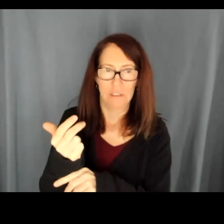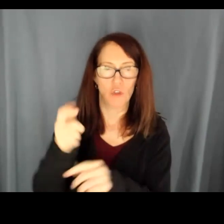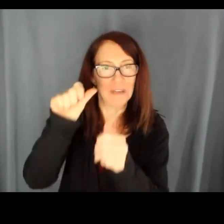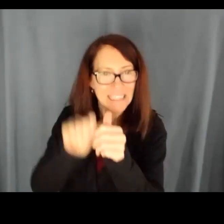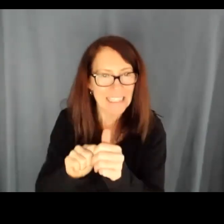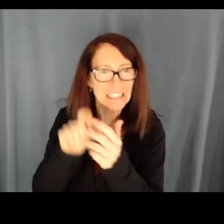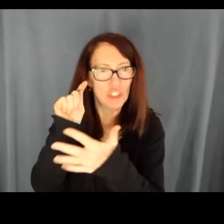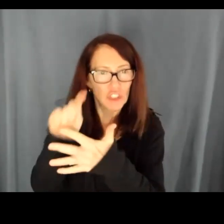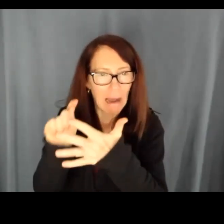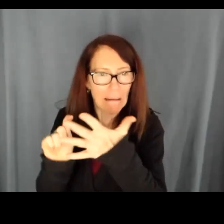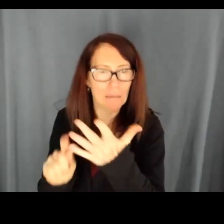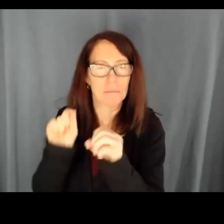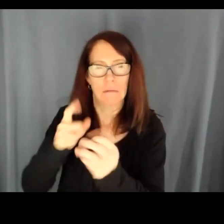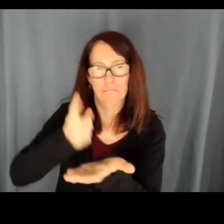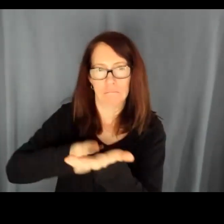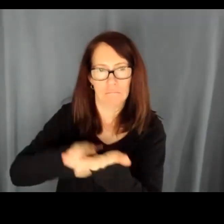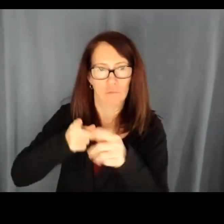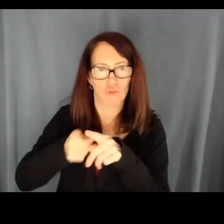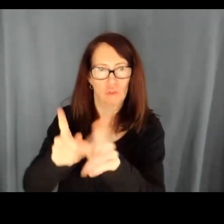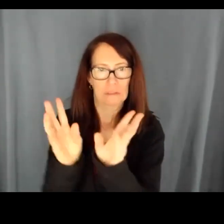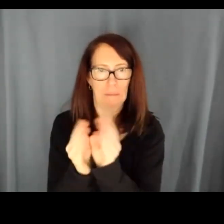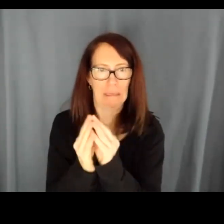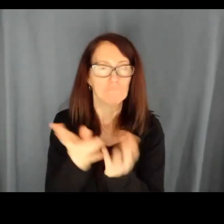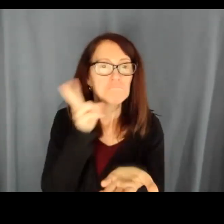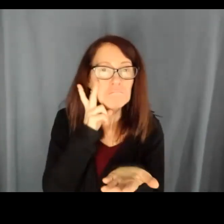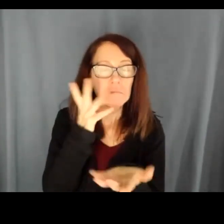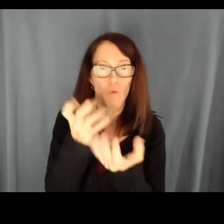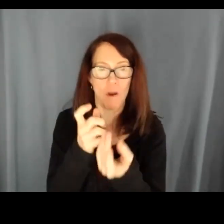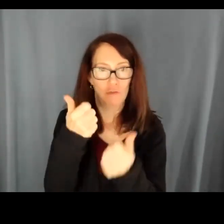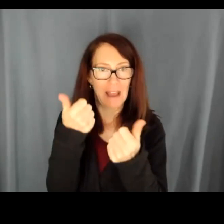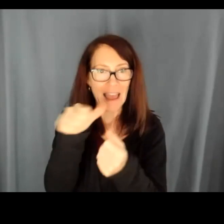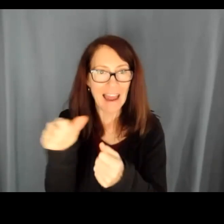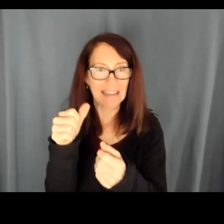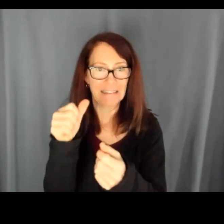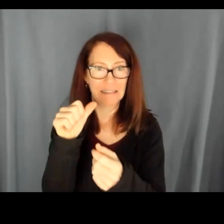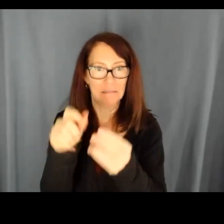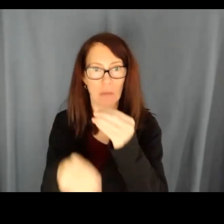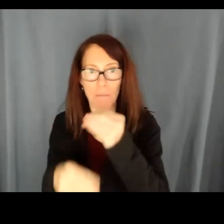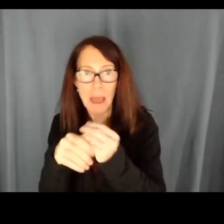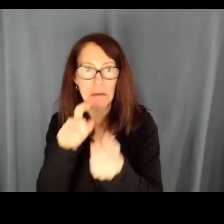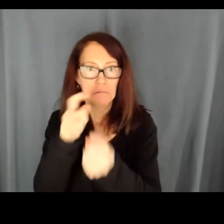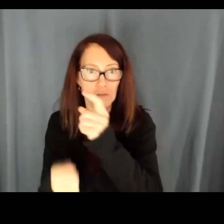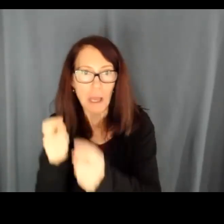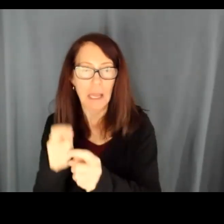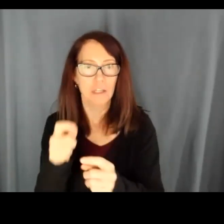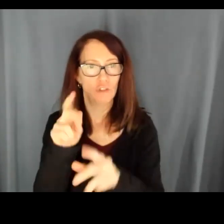meeting to see if, we want to make any amendments, people can agree on the content.